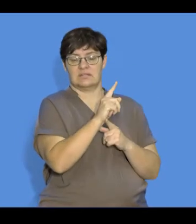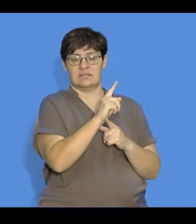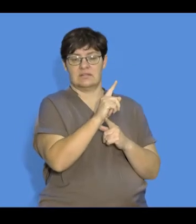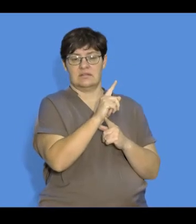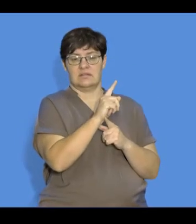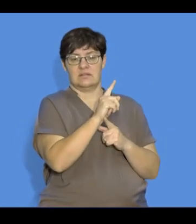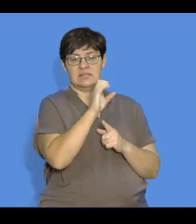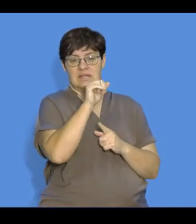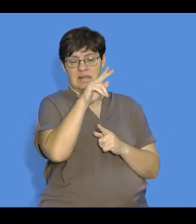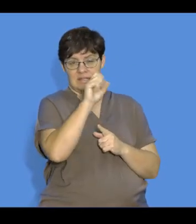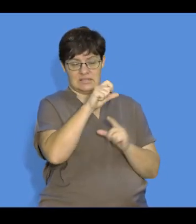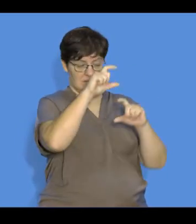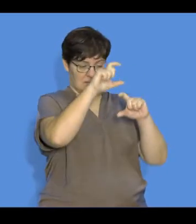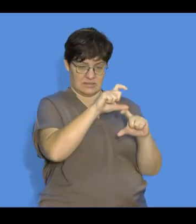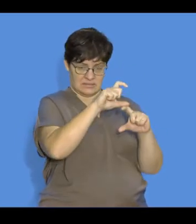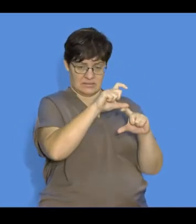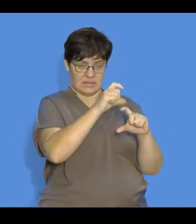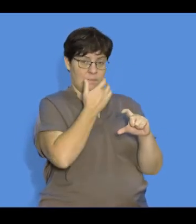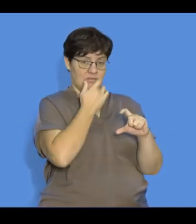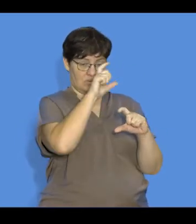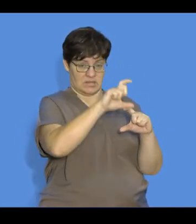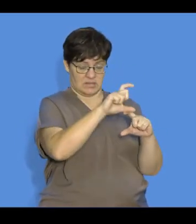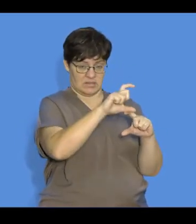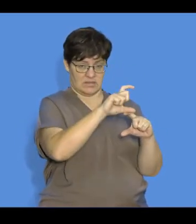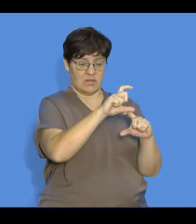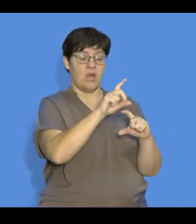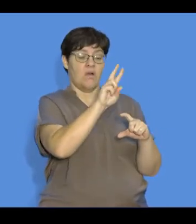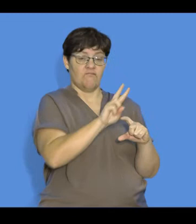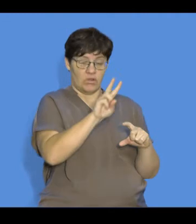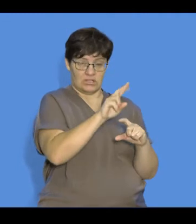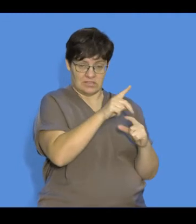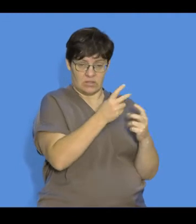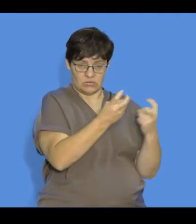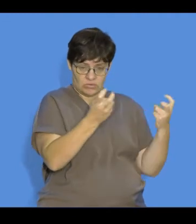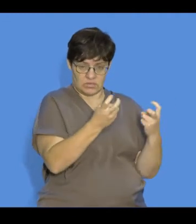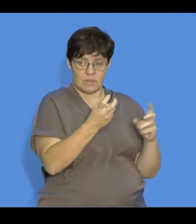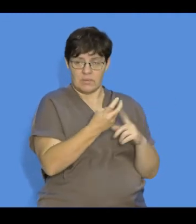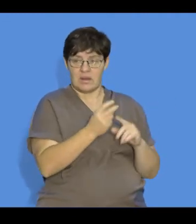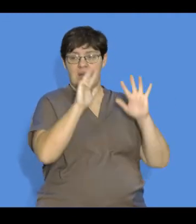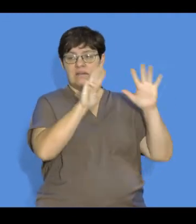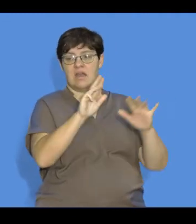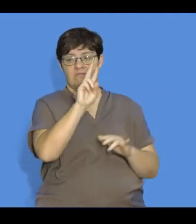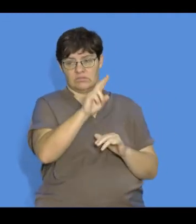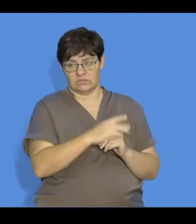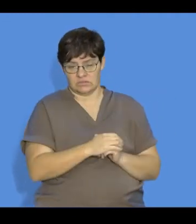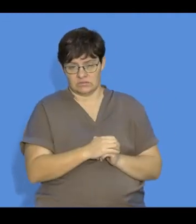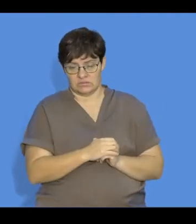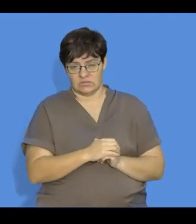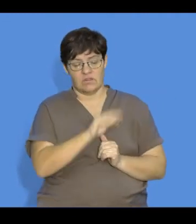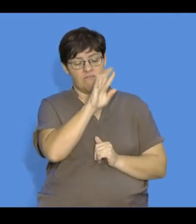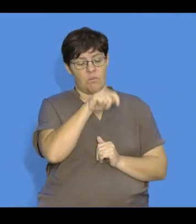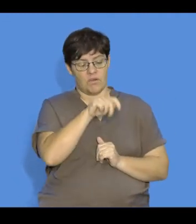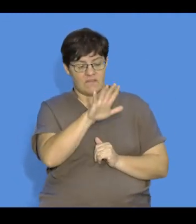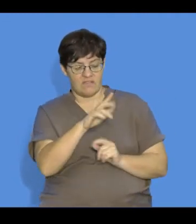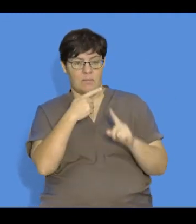So if these two cells are connected in series, the voltage of of the source then becomes the 9 volts. So in